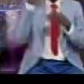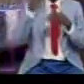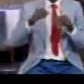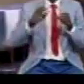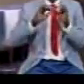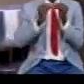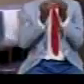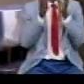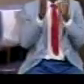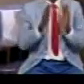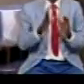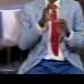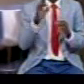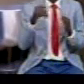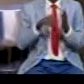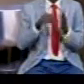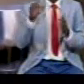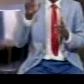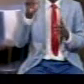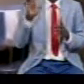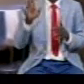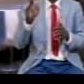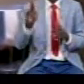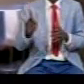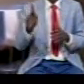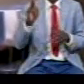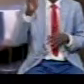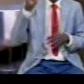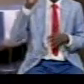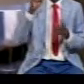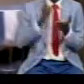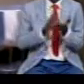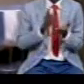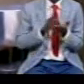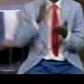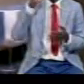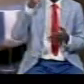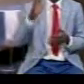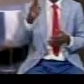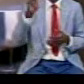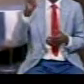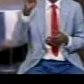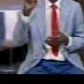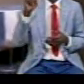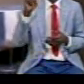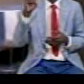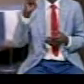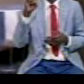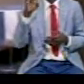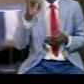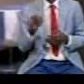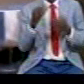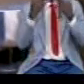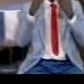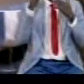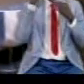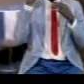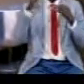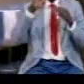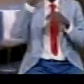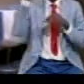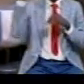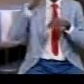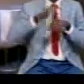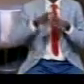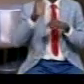GCK, Pastor Dr. W.F. Kumuyi. Lord, we thank you for your grace and strength in his life. We can truly